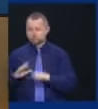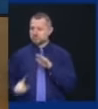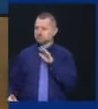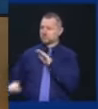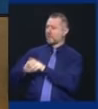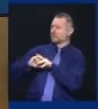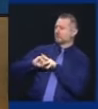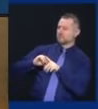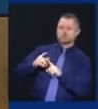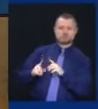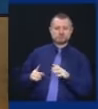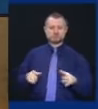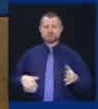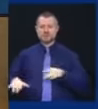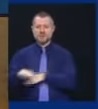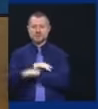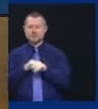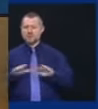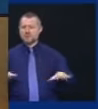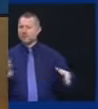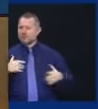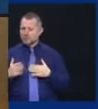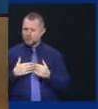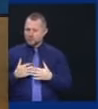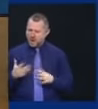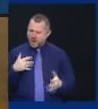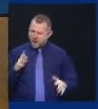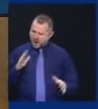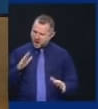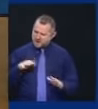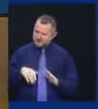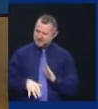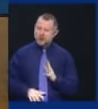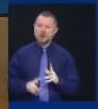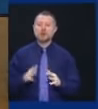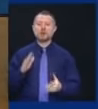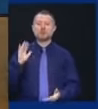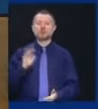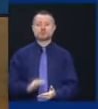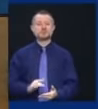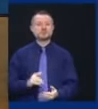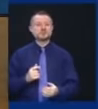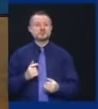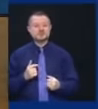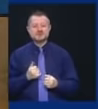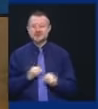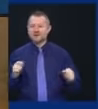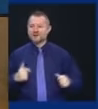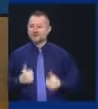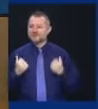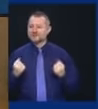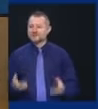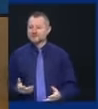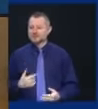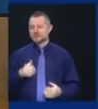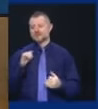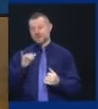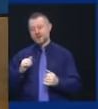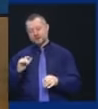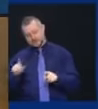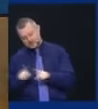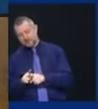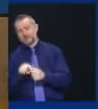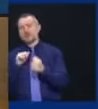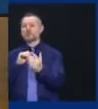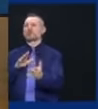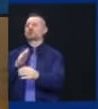brought it down and we saved thousands of lives. And that's how we're going to rebuild, with that same strength